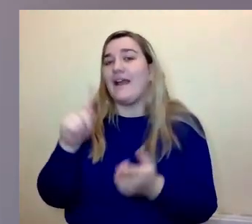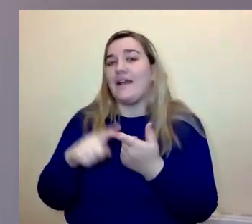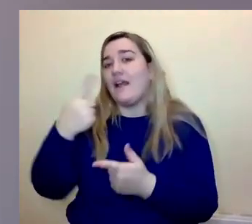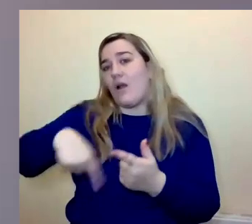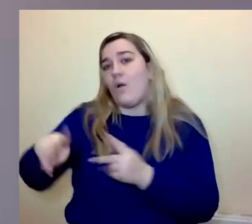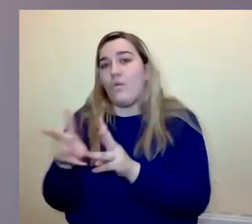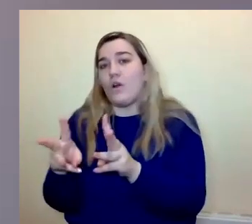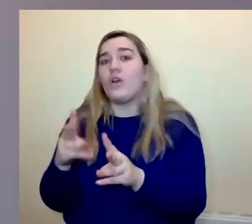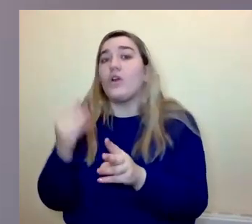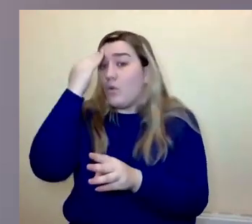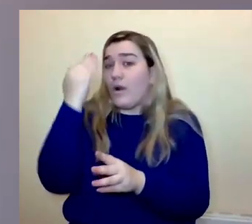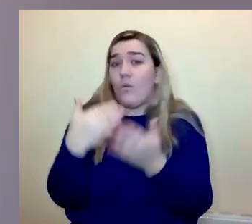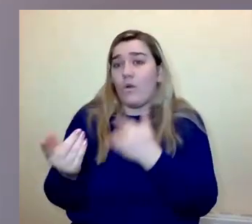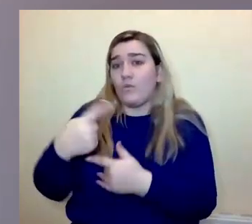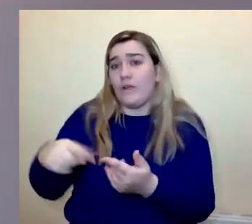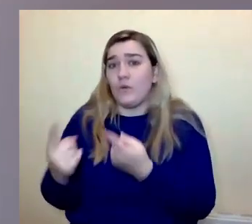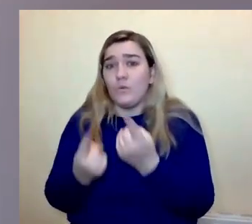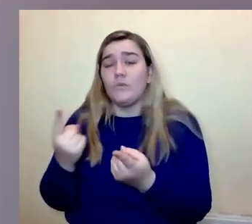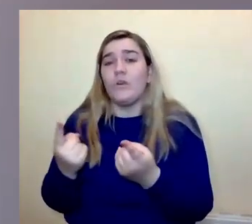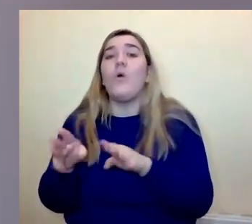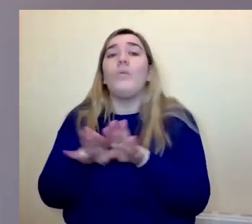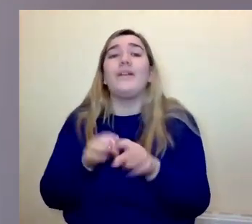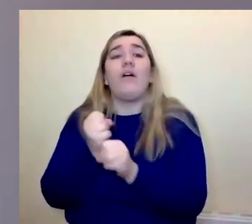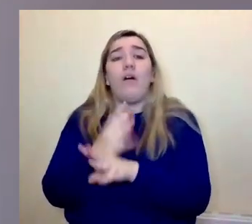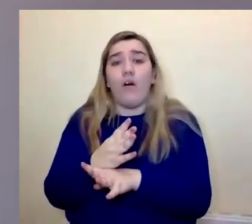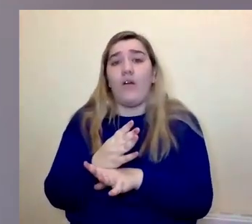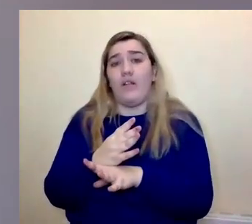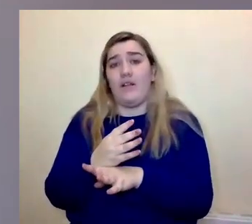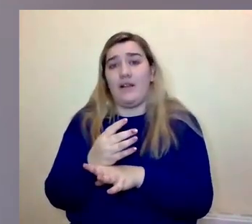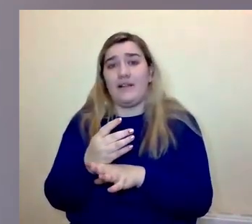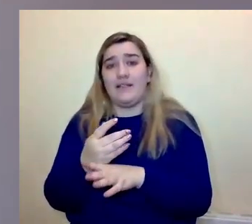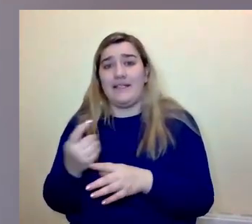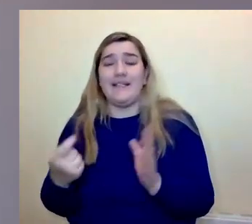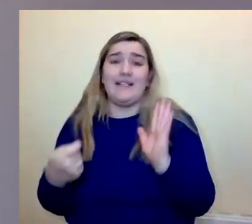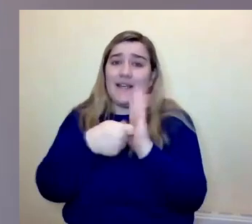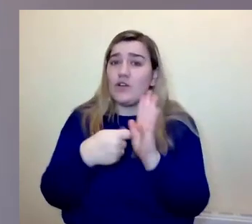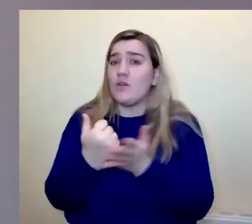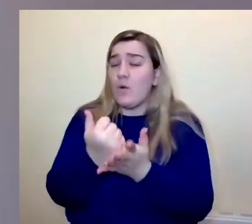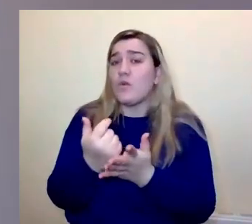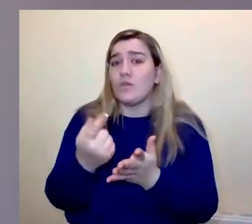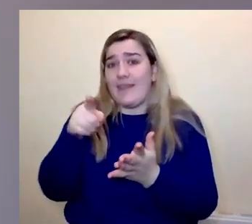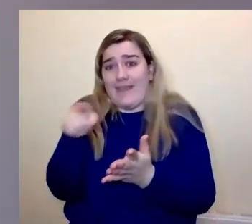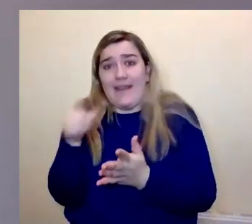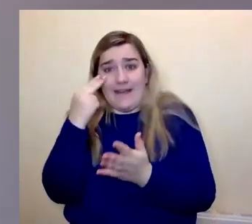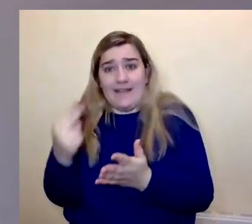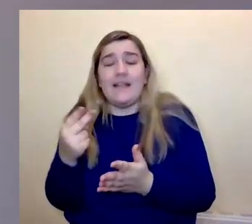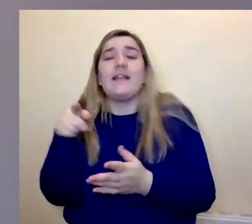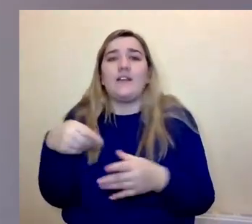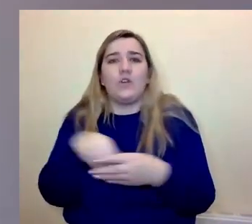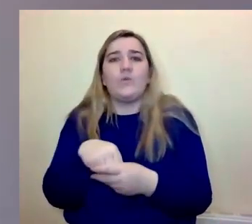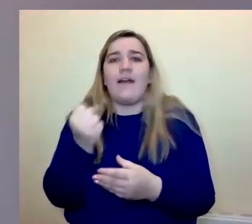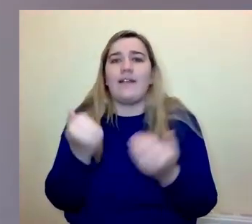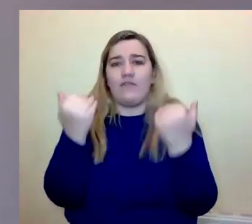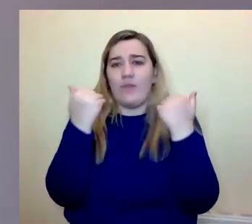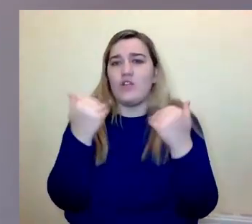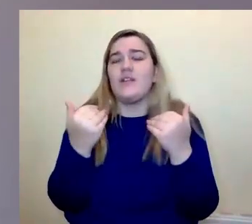Support Service, knowing what we do, with all of the accommodations that they need And that includes obviously having information in an